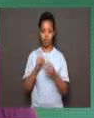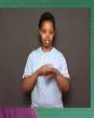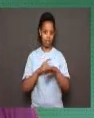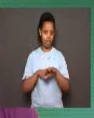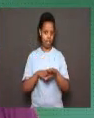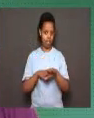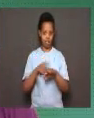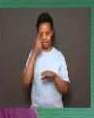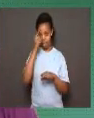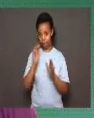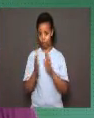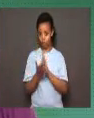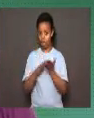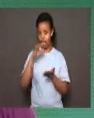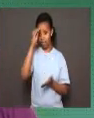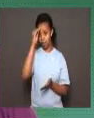lesson, we studied